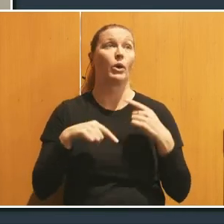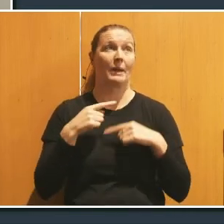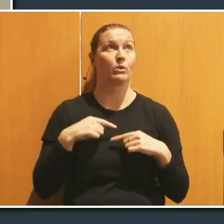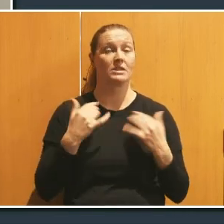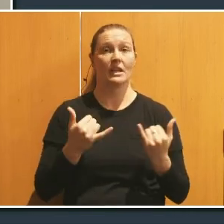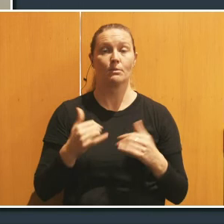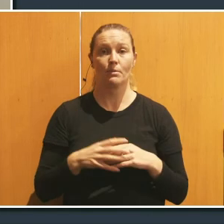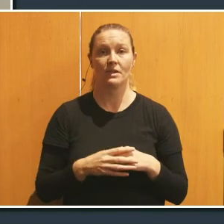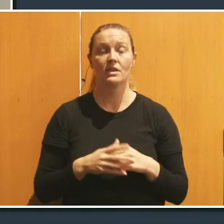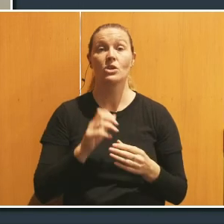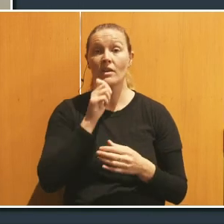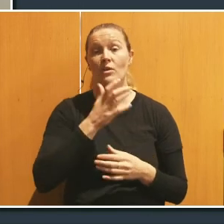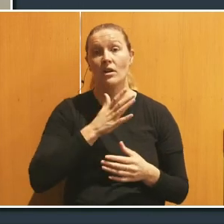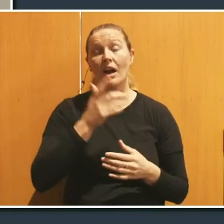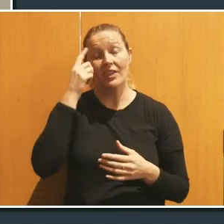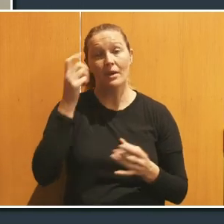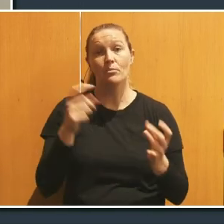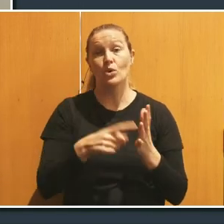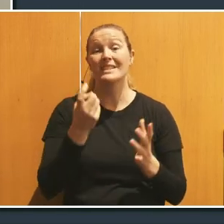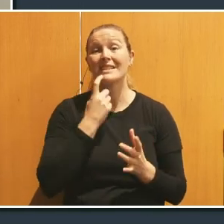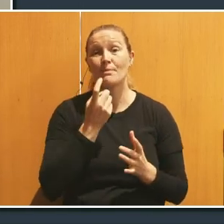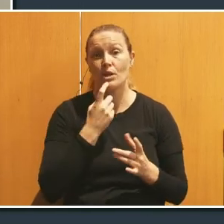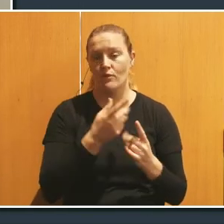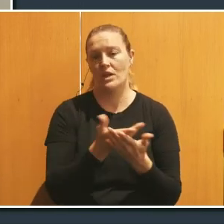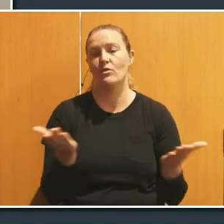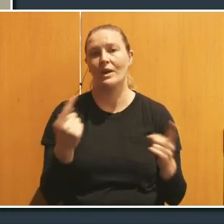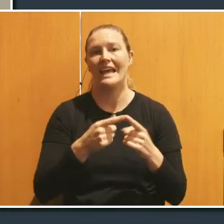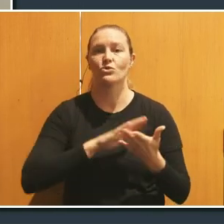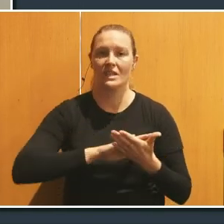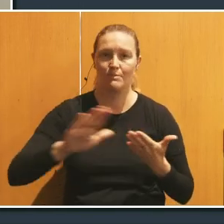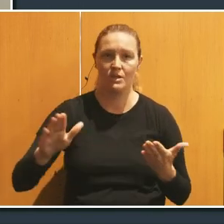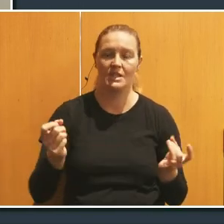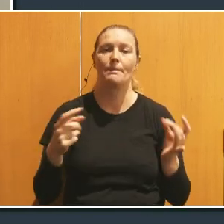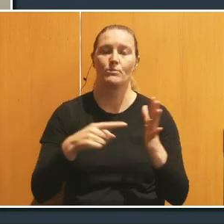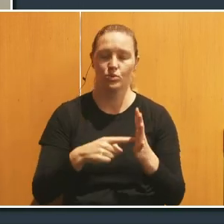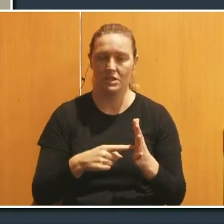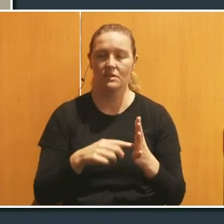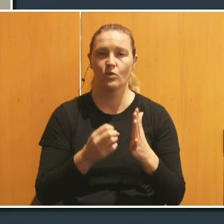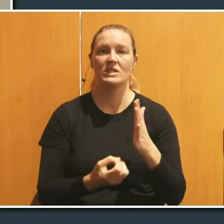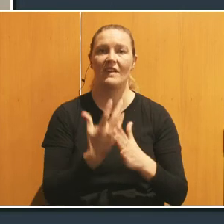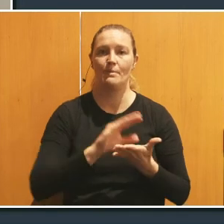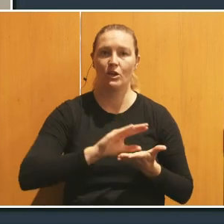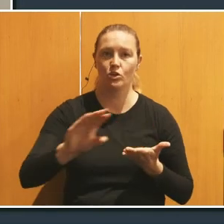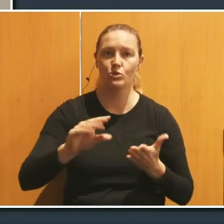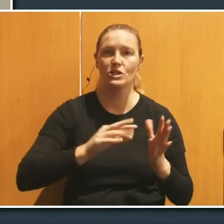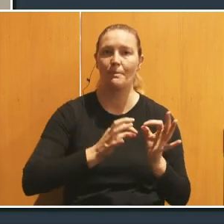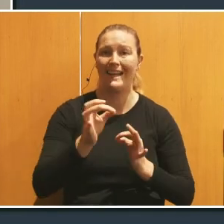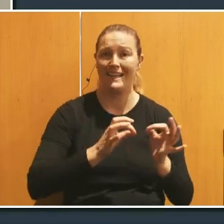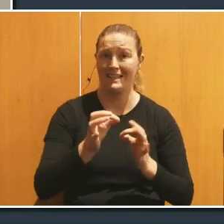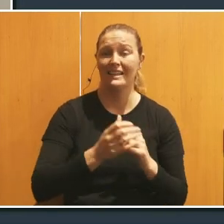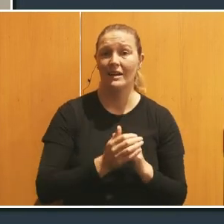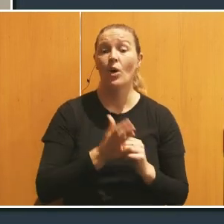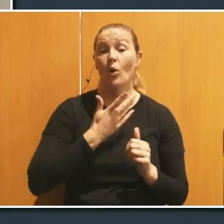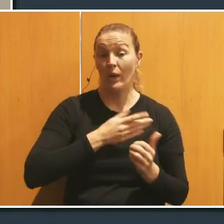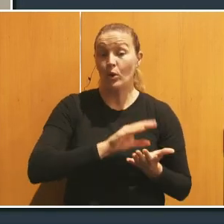think simplicity for everyone and transparency is key for development contribution regimes. We want to pay